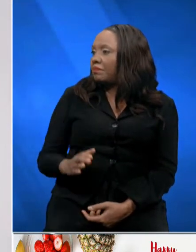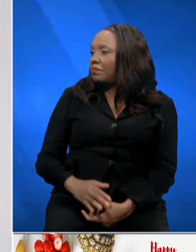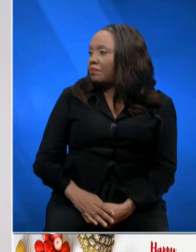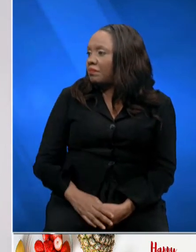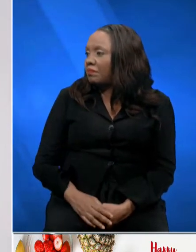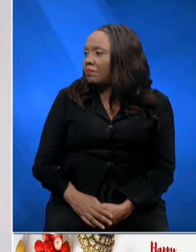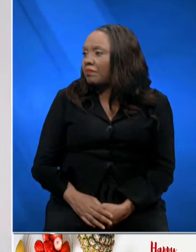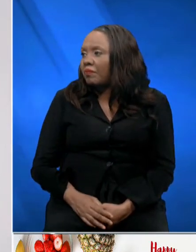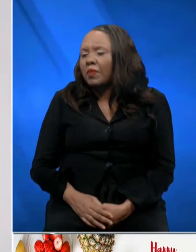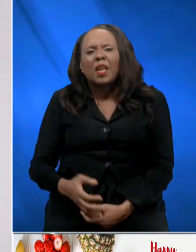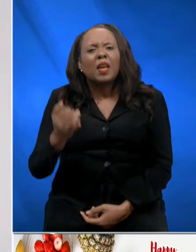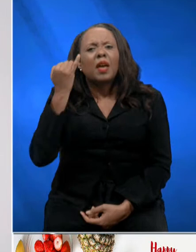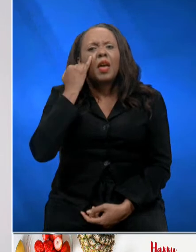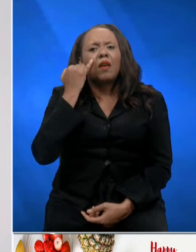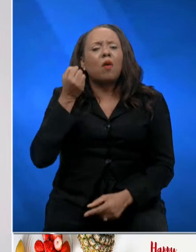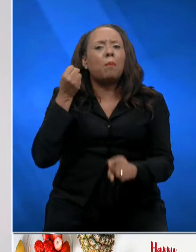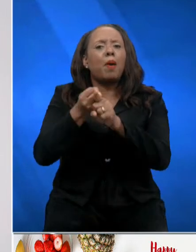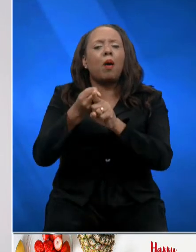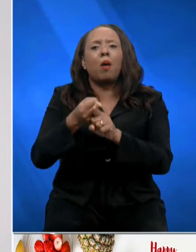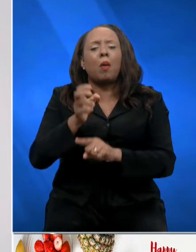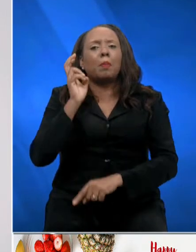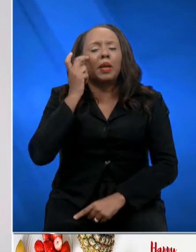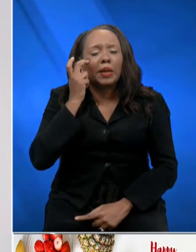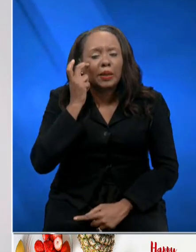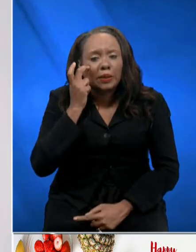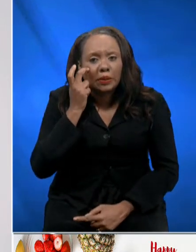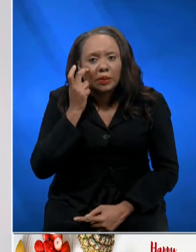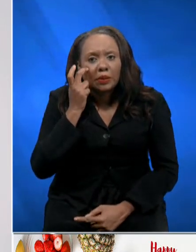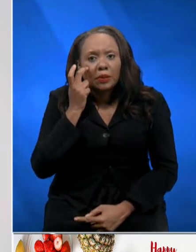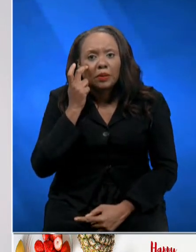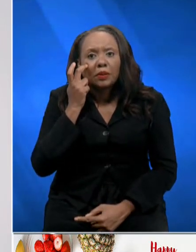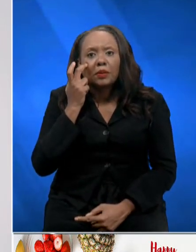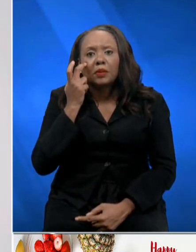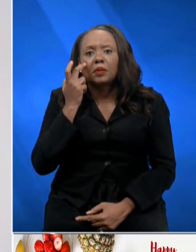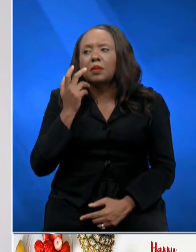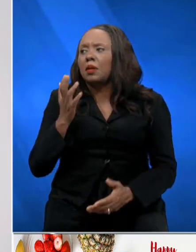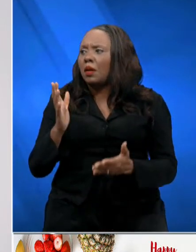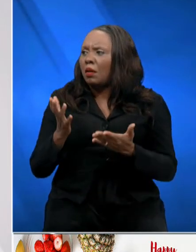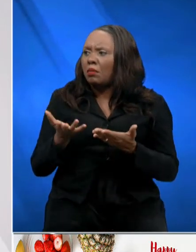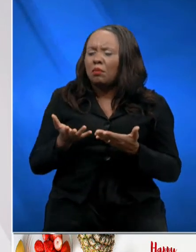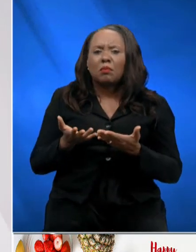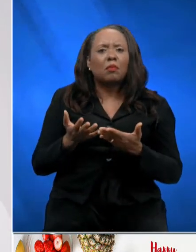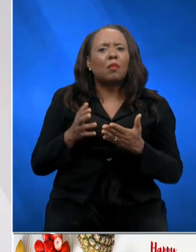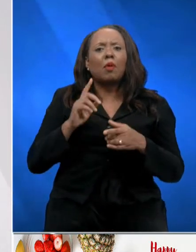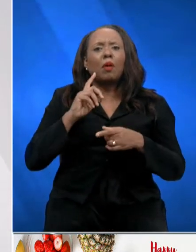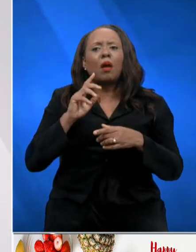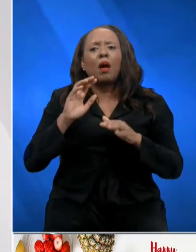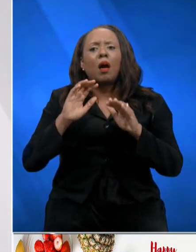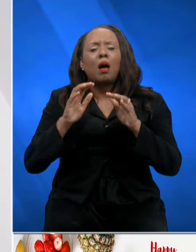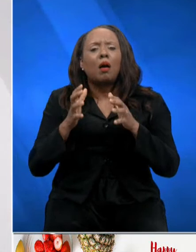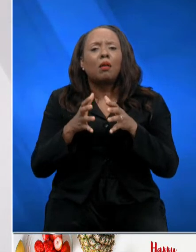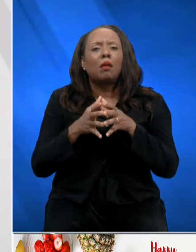It says, on becoming blind from diabetes, what is the time frame to have the surgery?